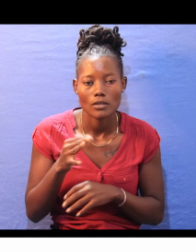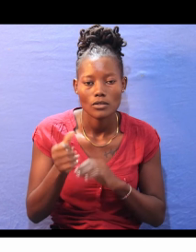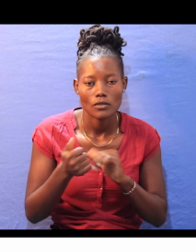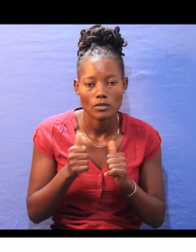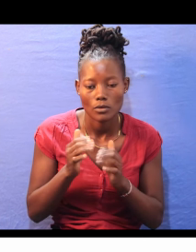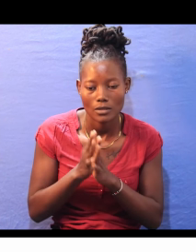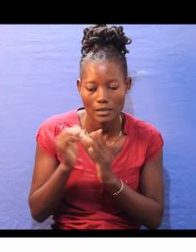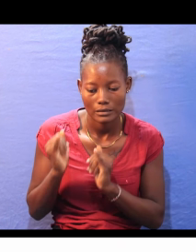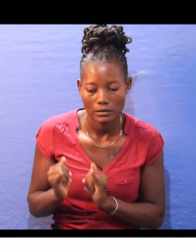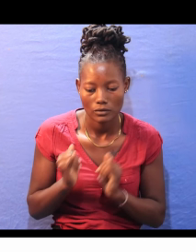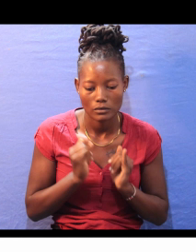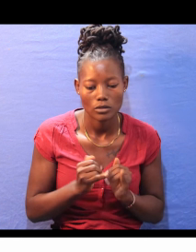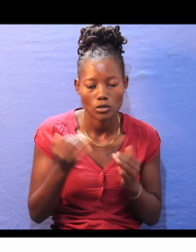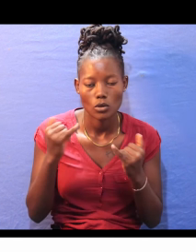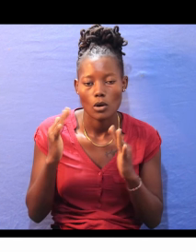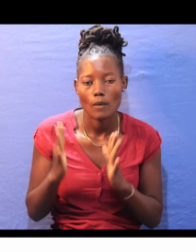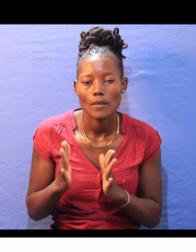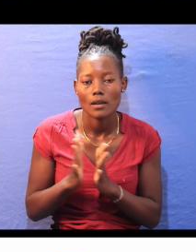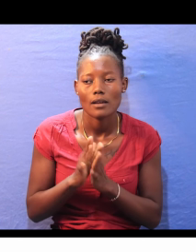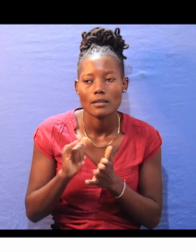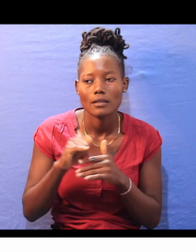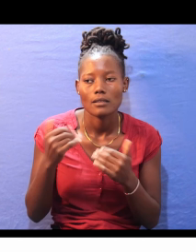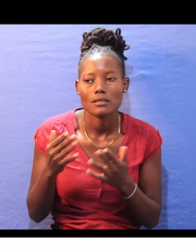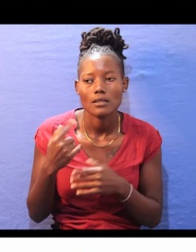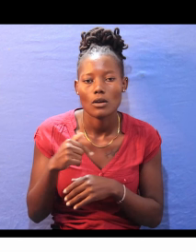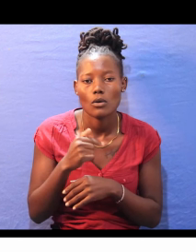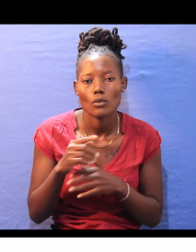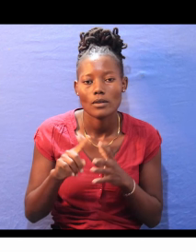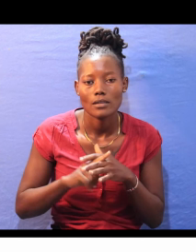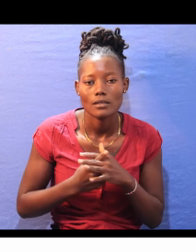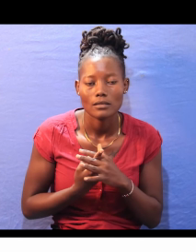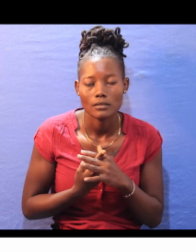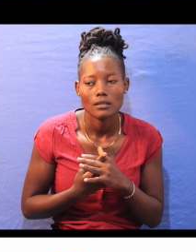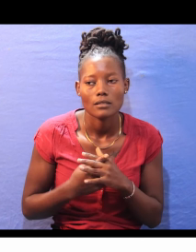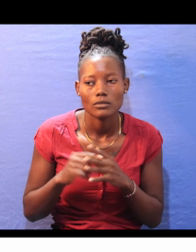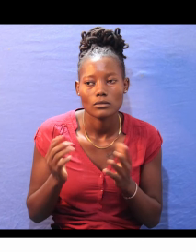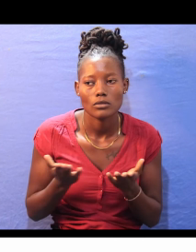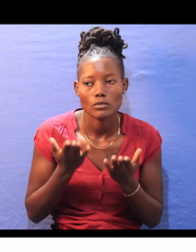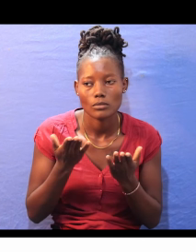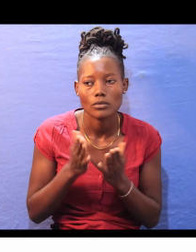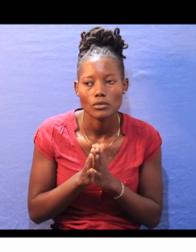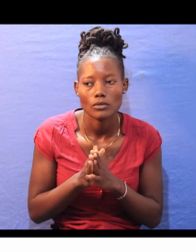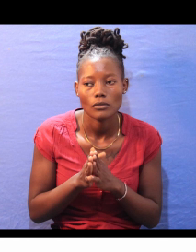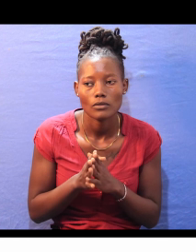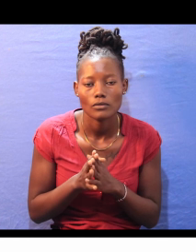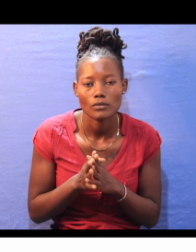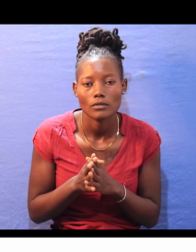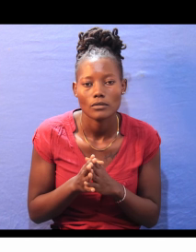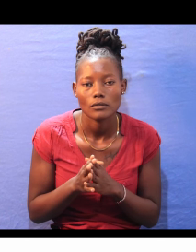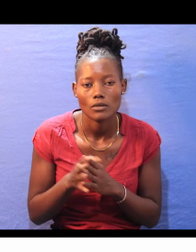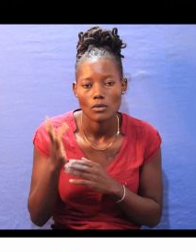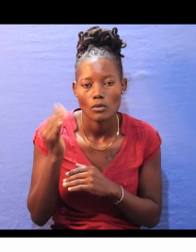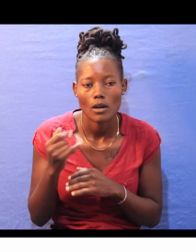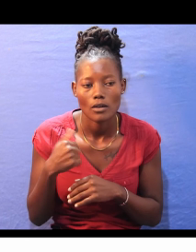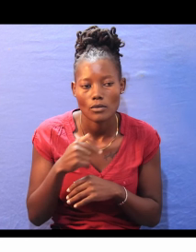the individual athlete. And that's how we're going to really start to push people and make them better athletes. Because we